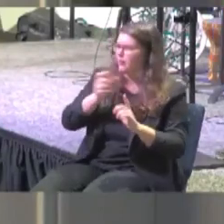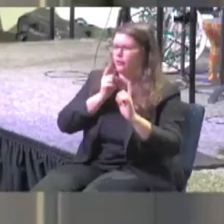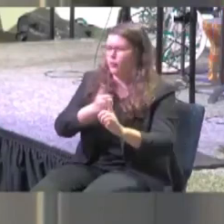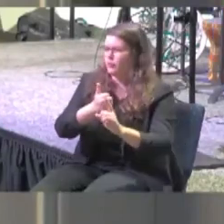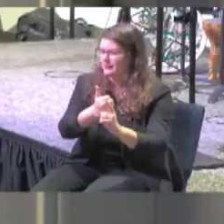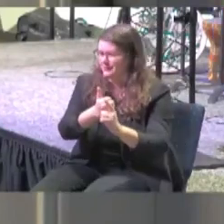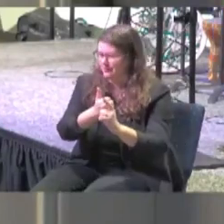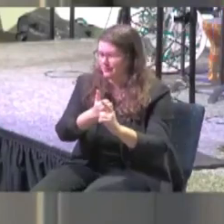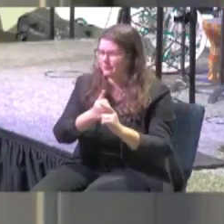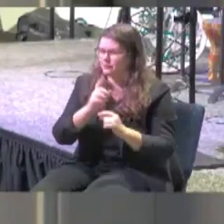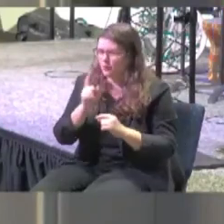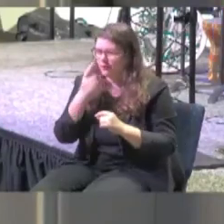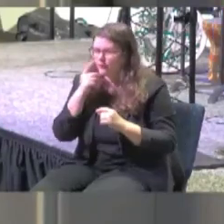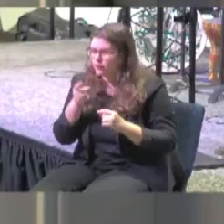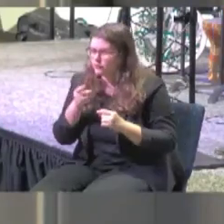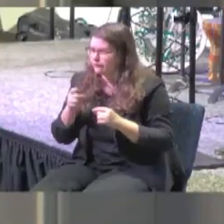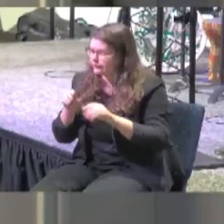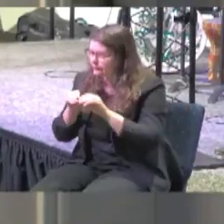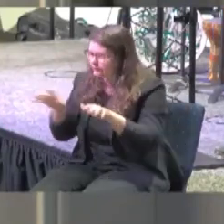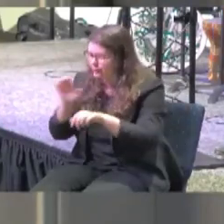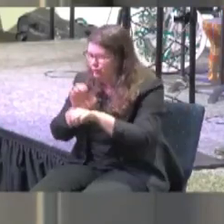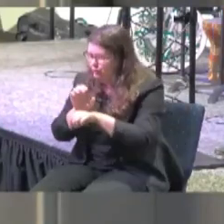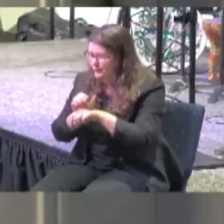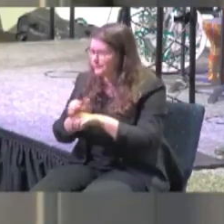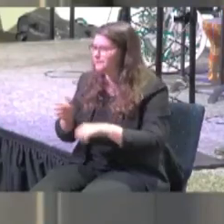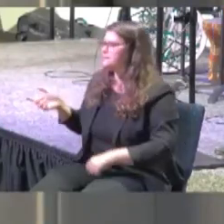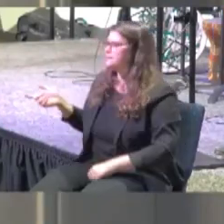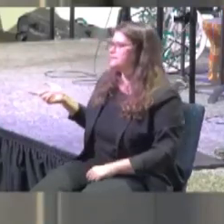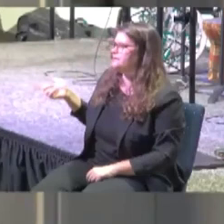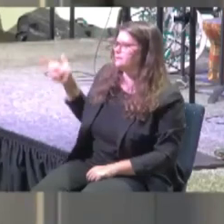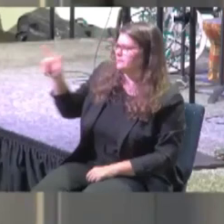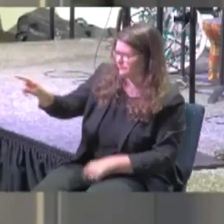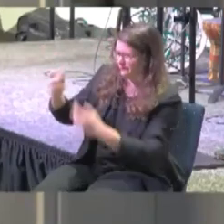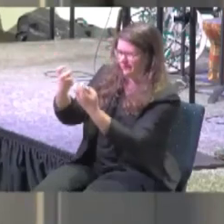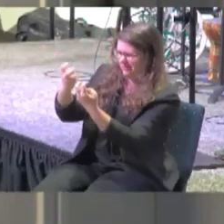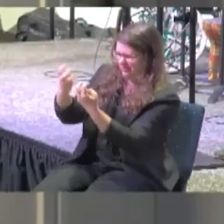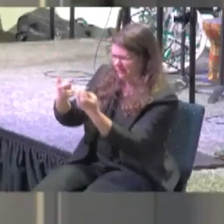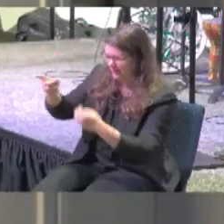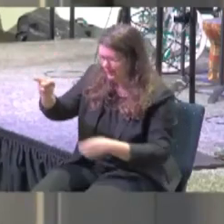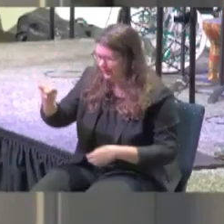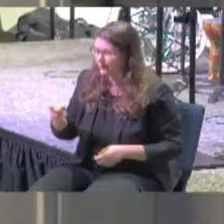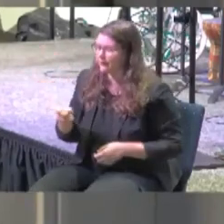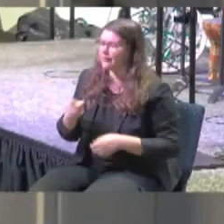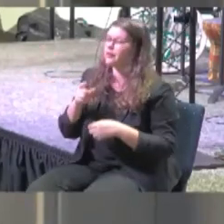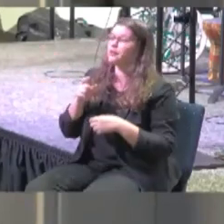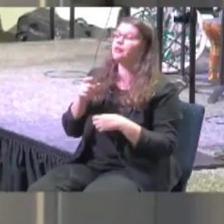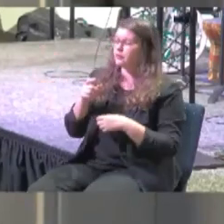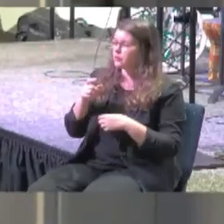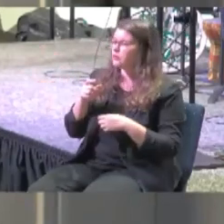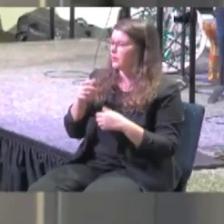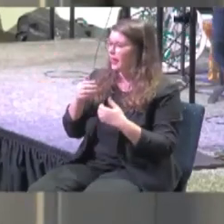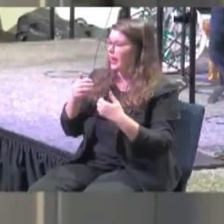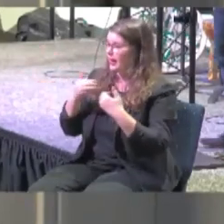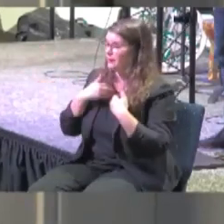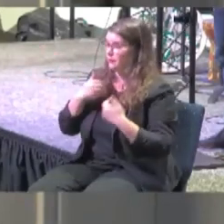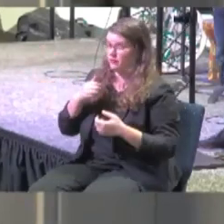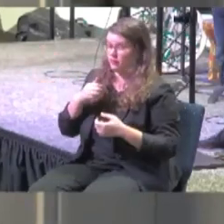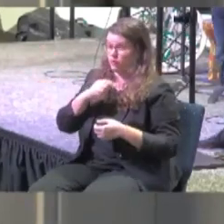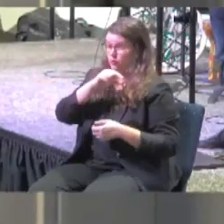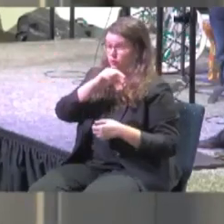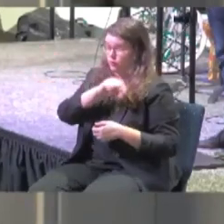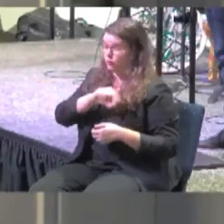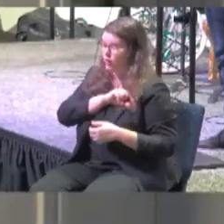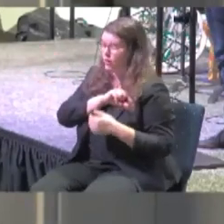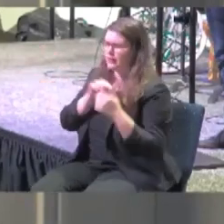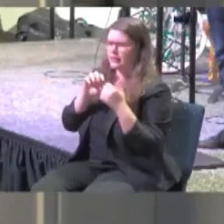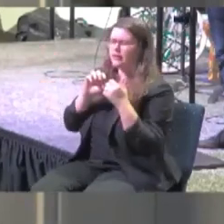Yeah. We okay? All right, so church councils have played significant roles in quality in lots of different ways throughout church